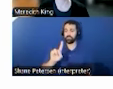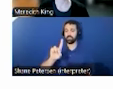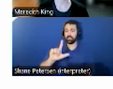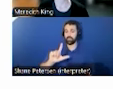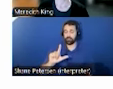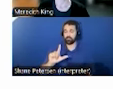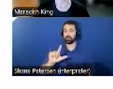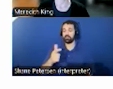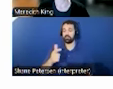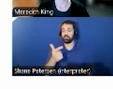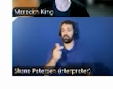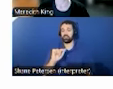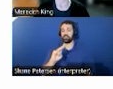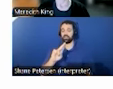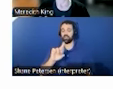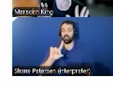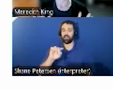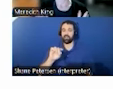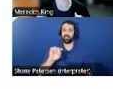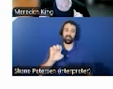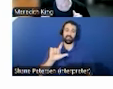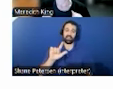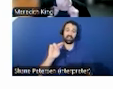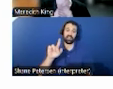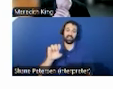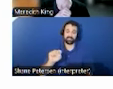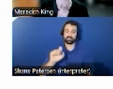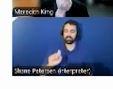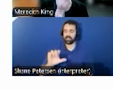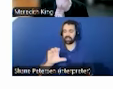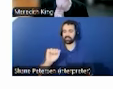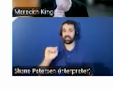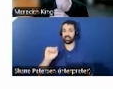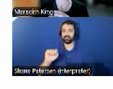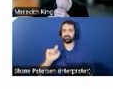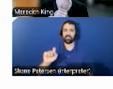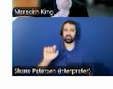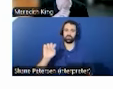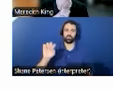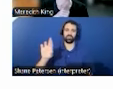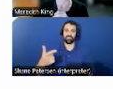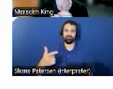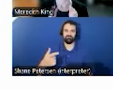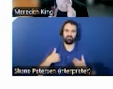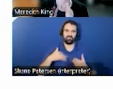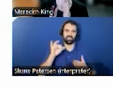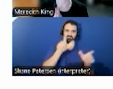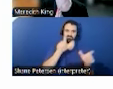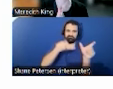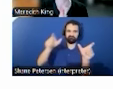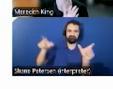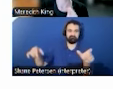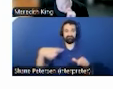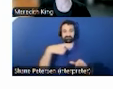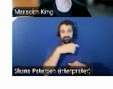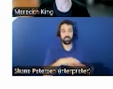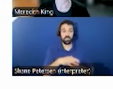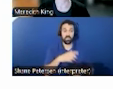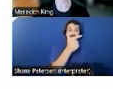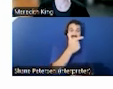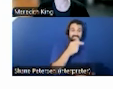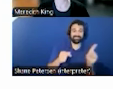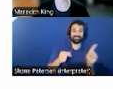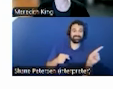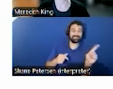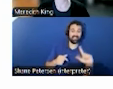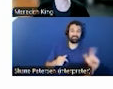udlguidelines.cast.org. Um, and you'll see there are three columns here. The green column all the way to